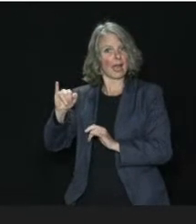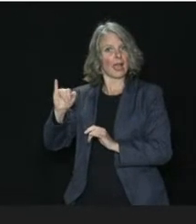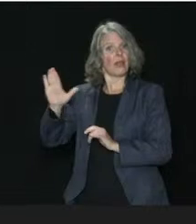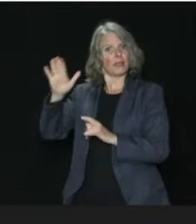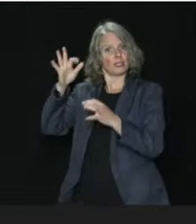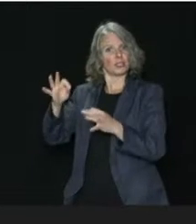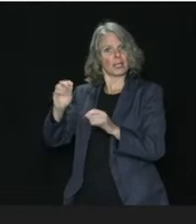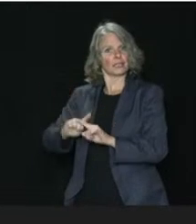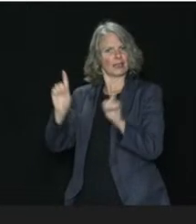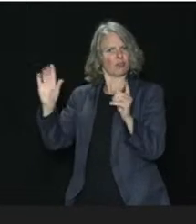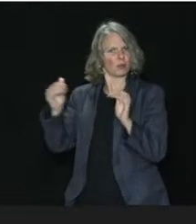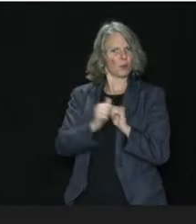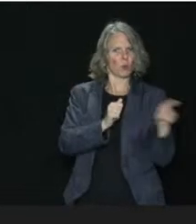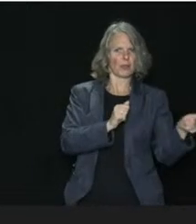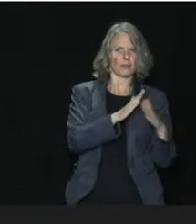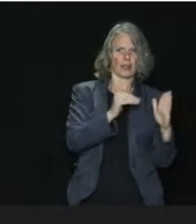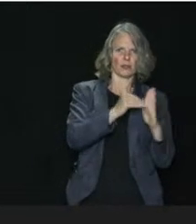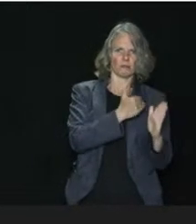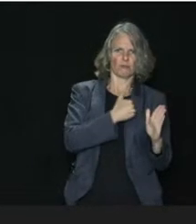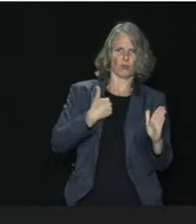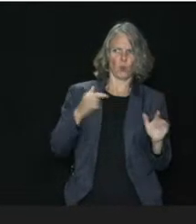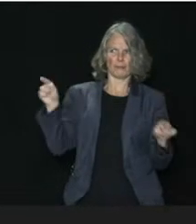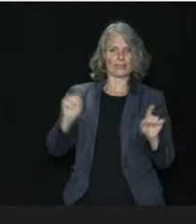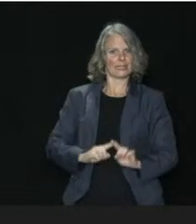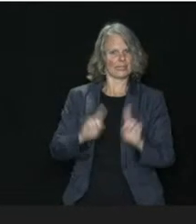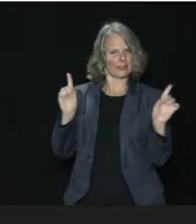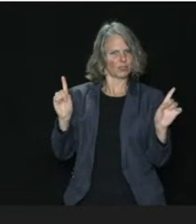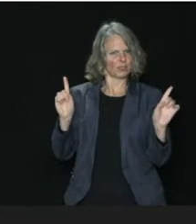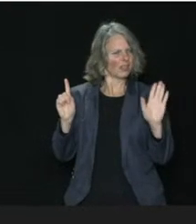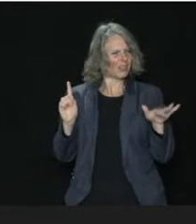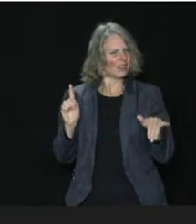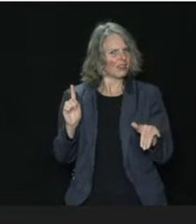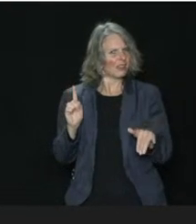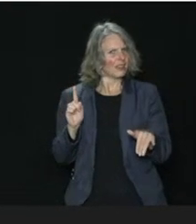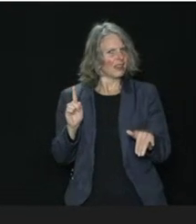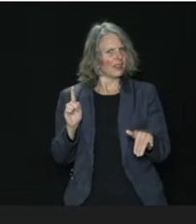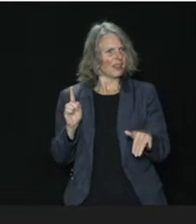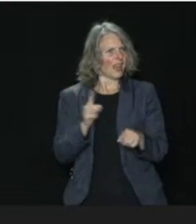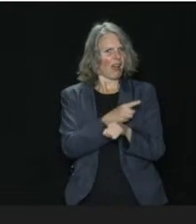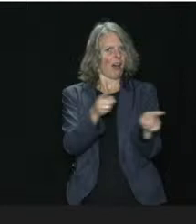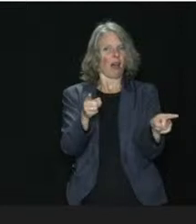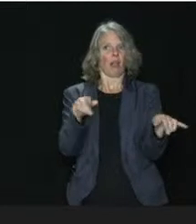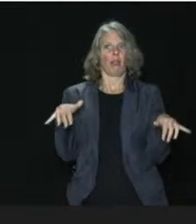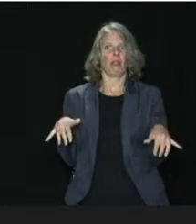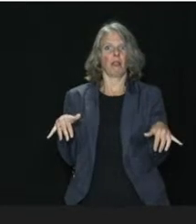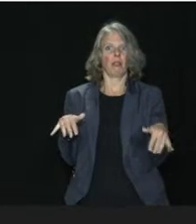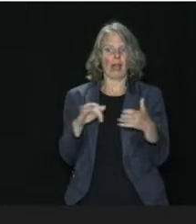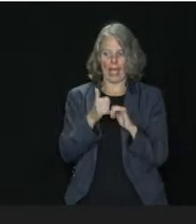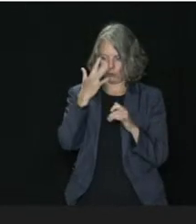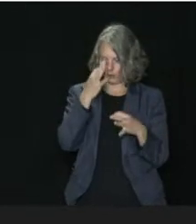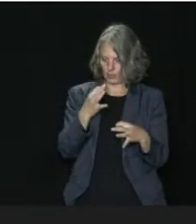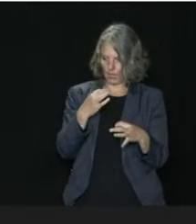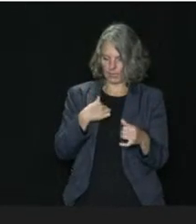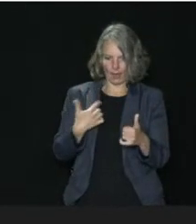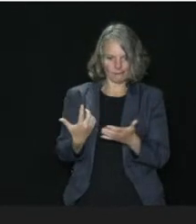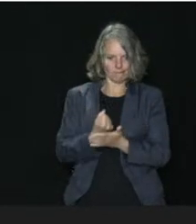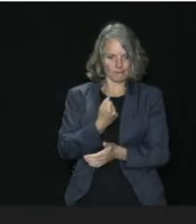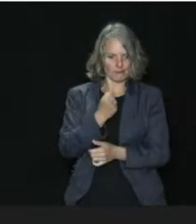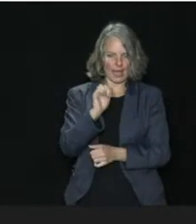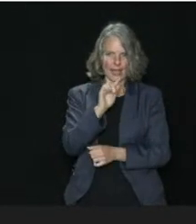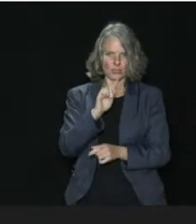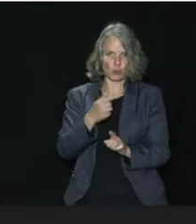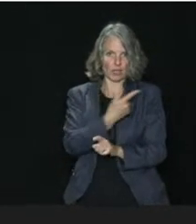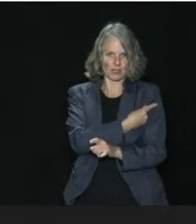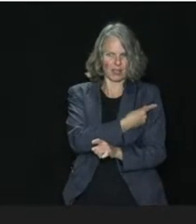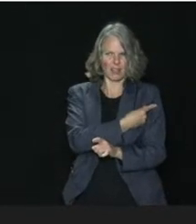decision than somebody living in downtown Toronto. How could anybody now make a decision on whether they should take an AstraZeneca shot, given